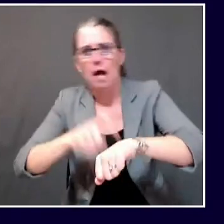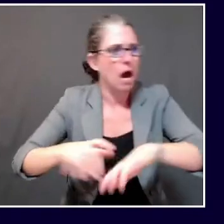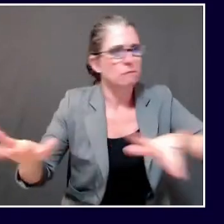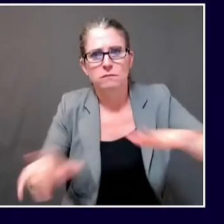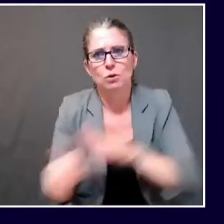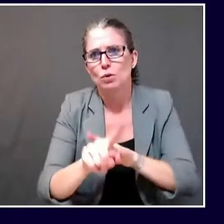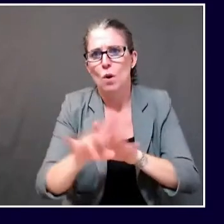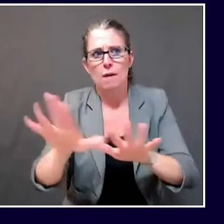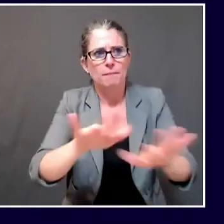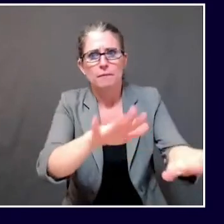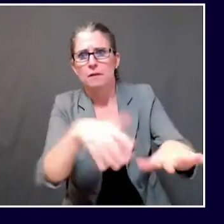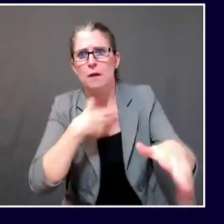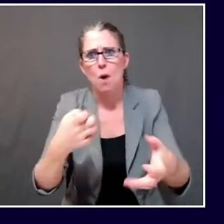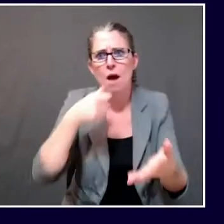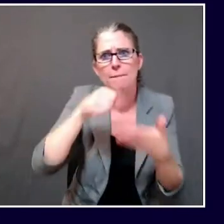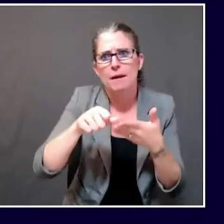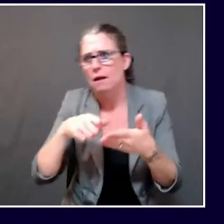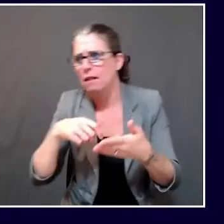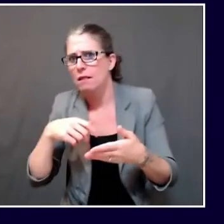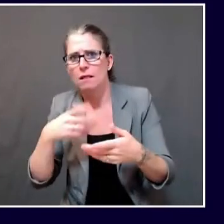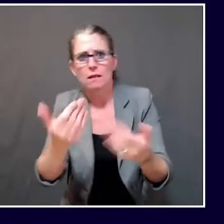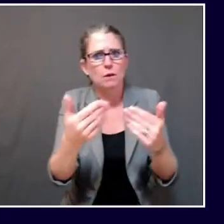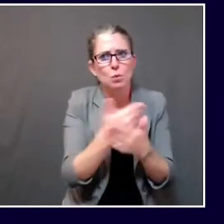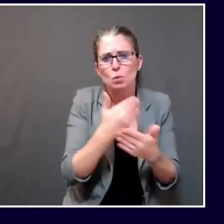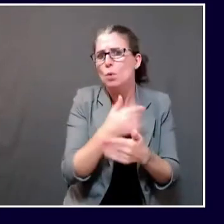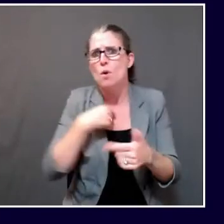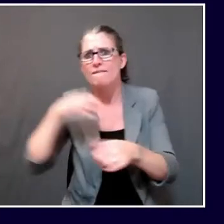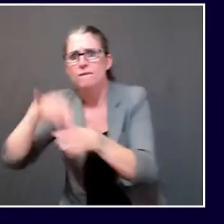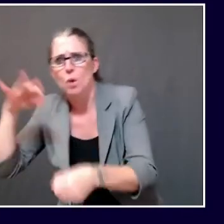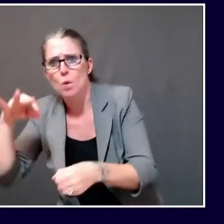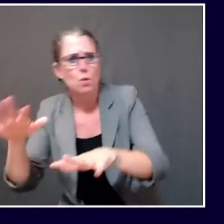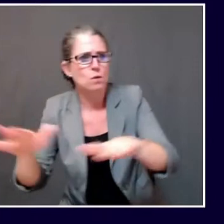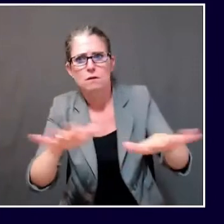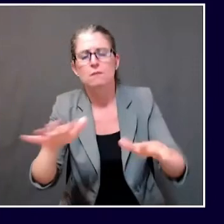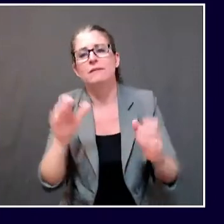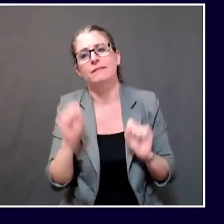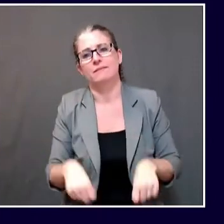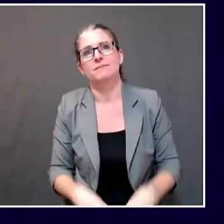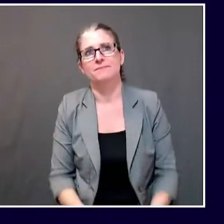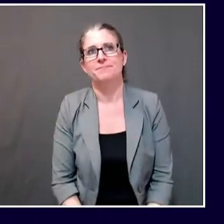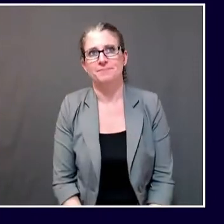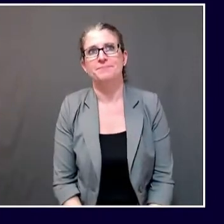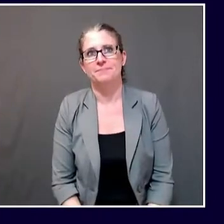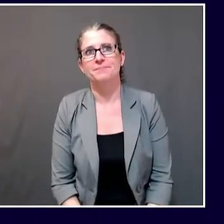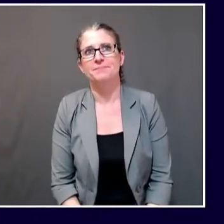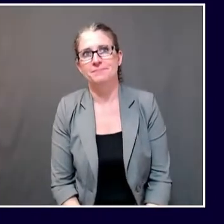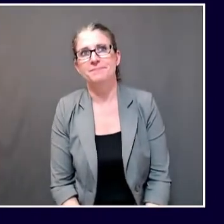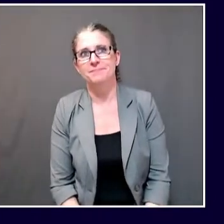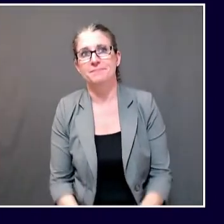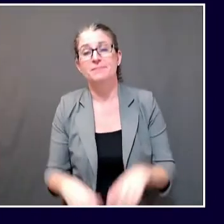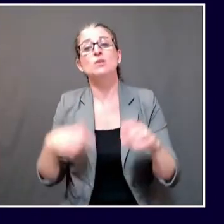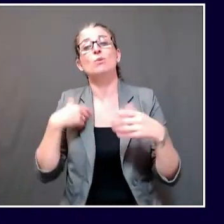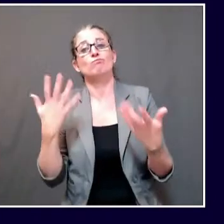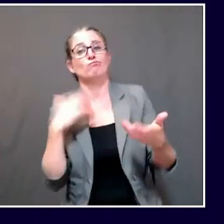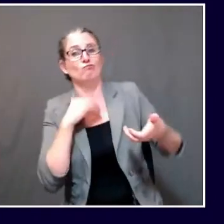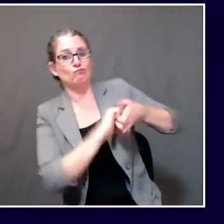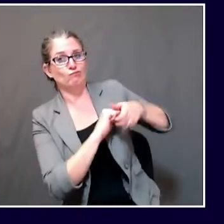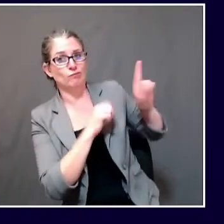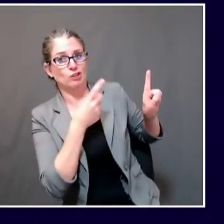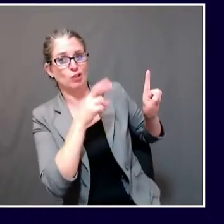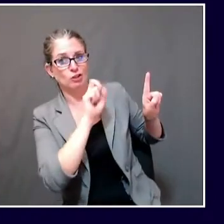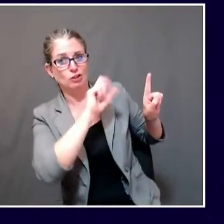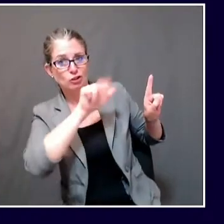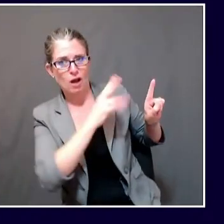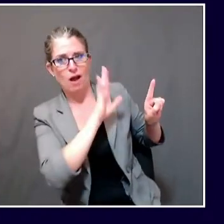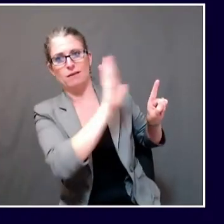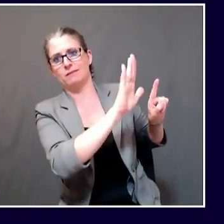his team to make sure that we could conduct an election on a statewide basis in a safe way. In our examination of the numbers posted